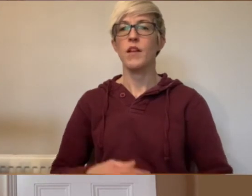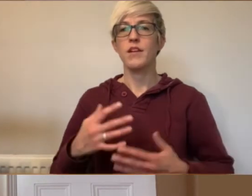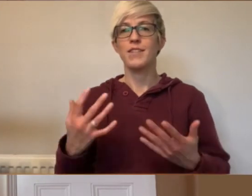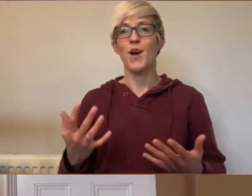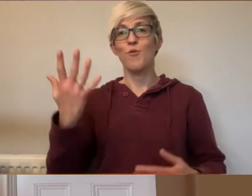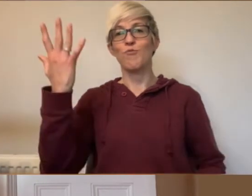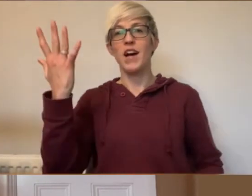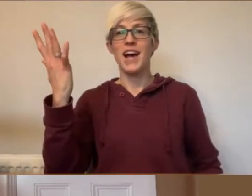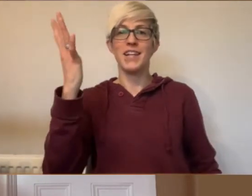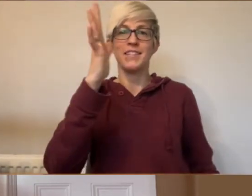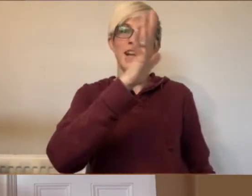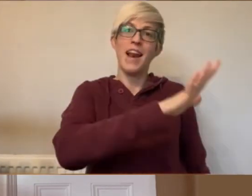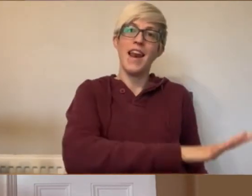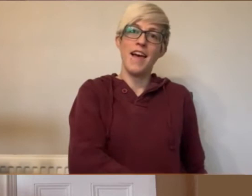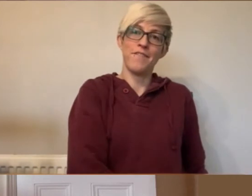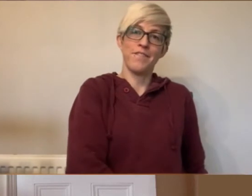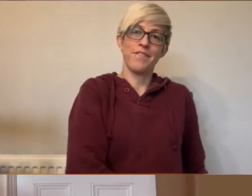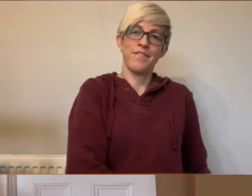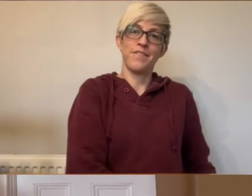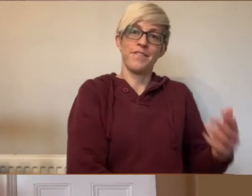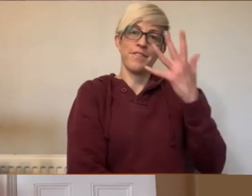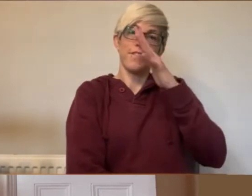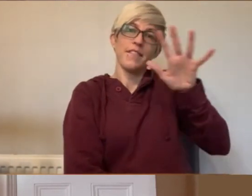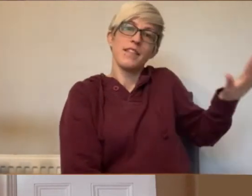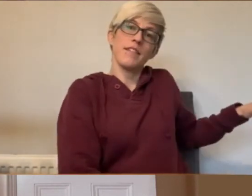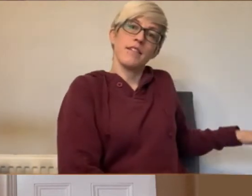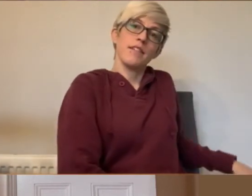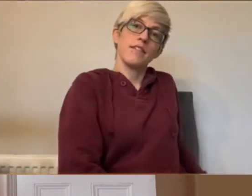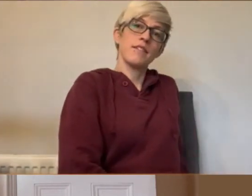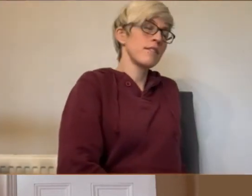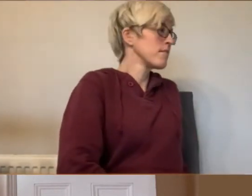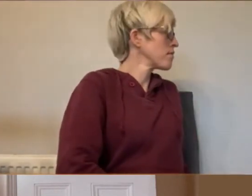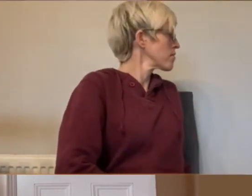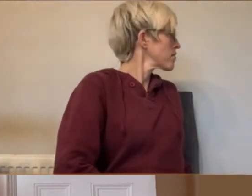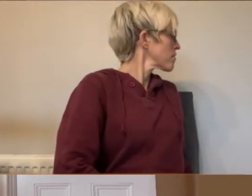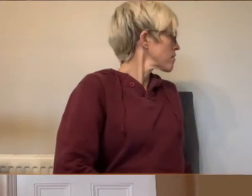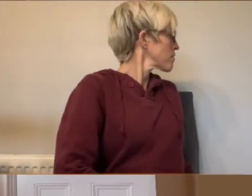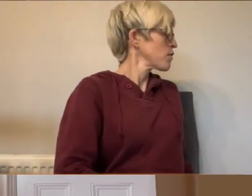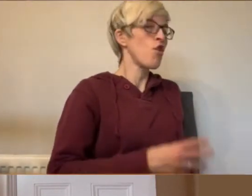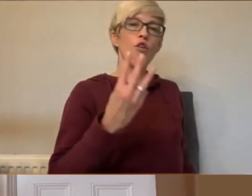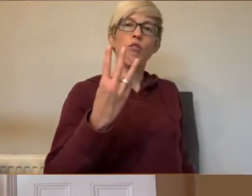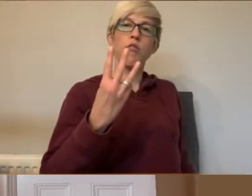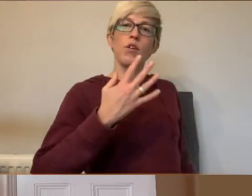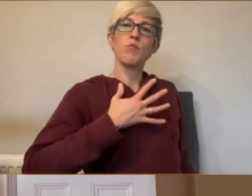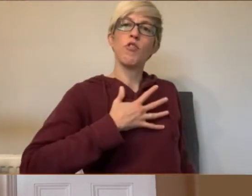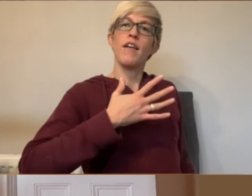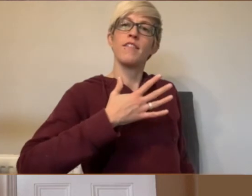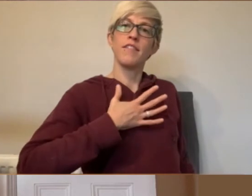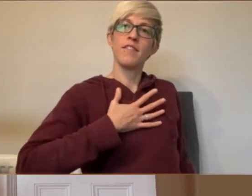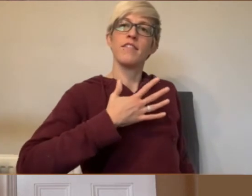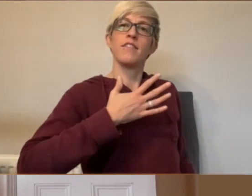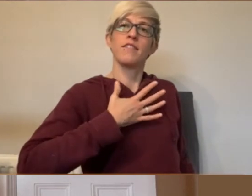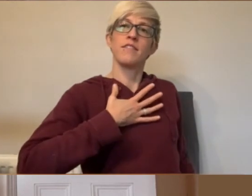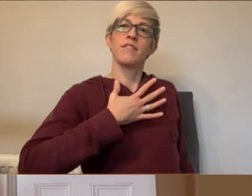And change right hand to left knee, left hand behind, three breaths looking over the left